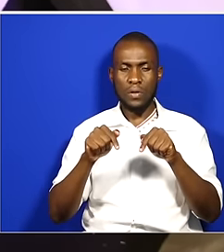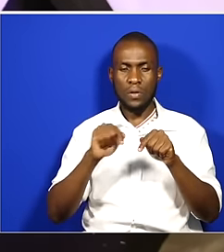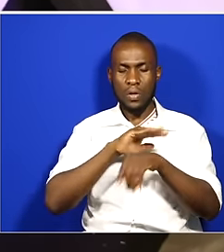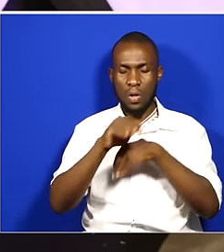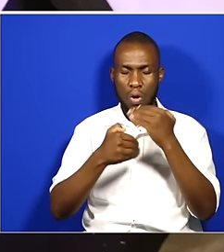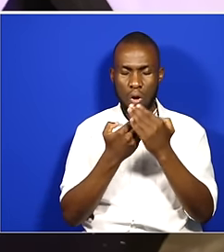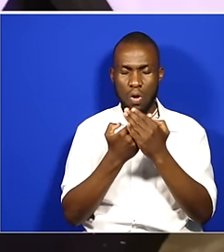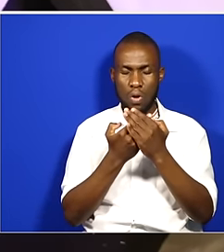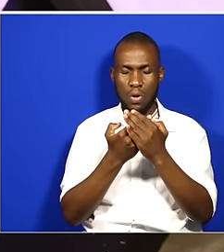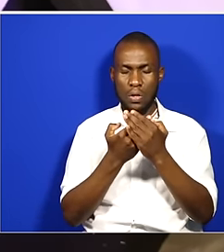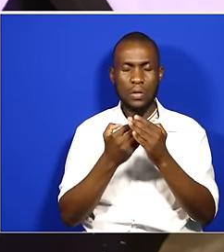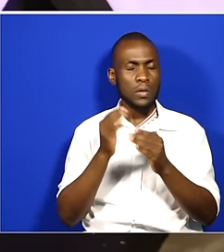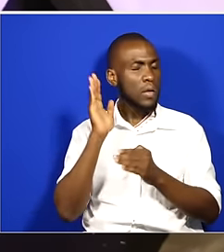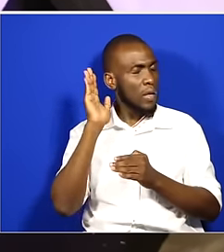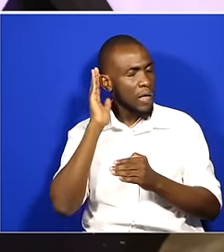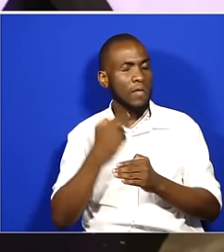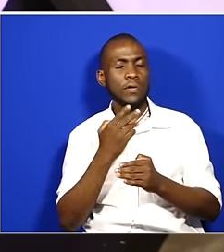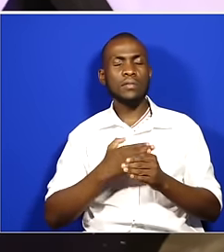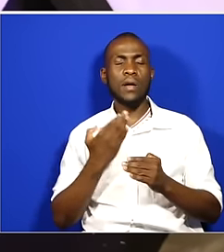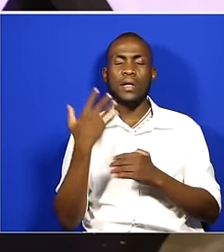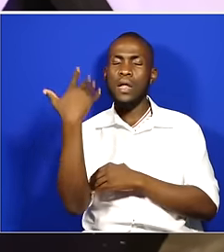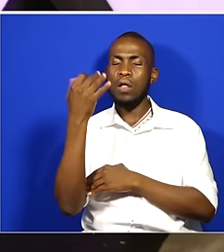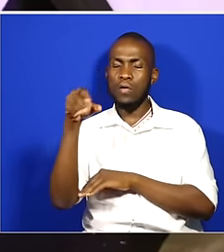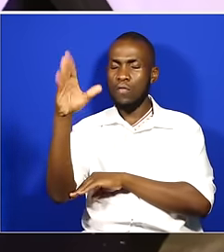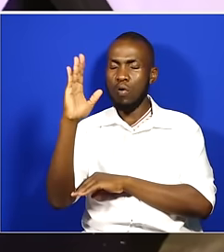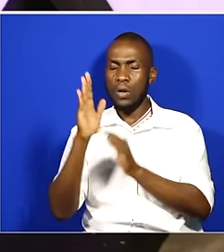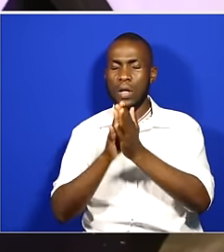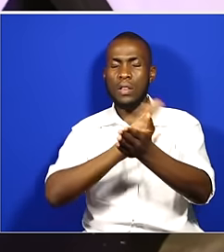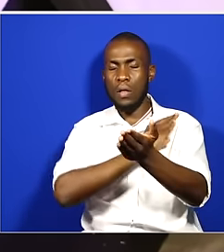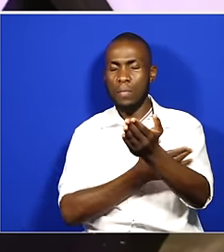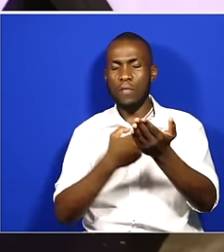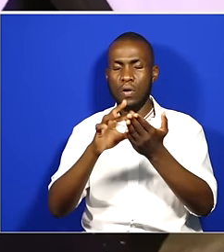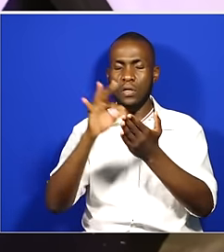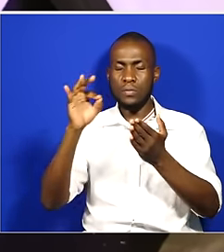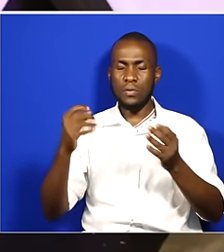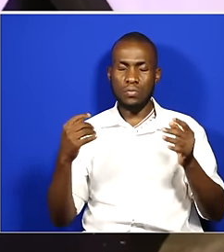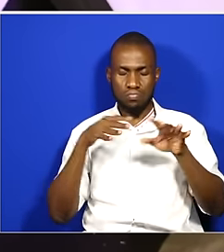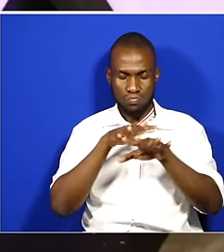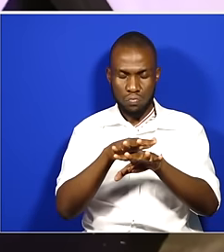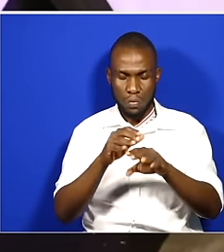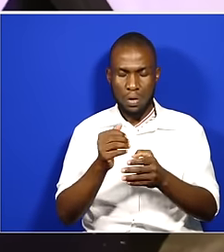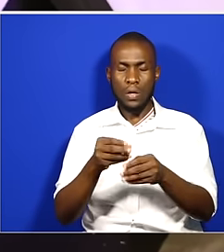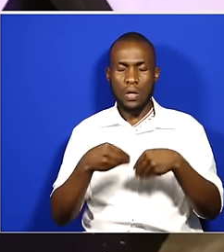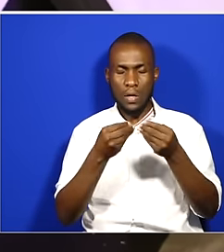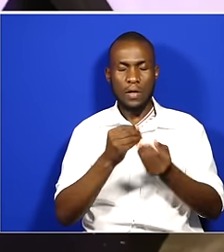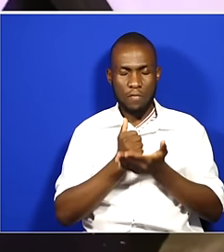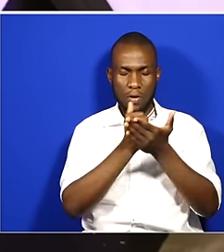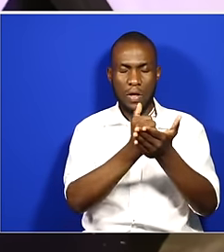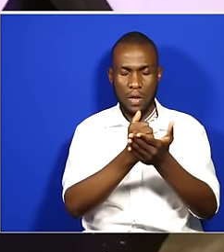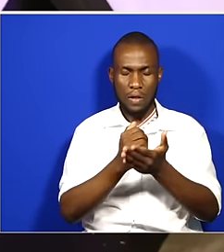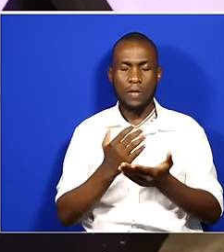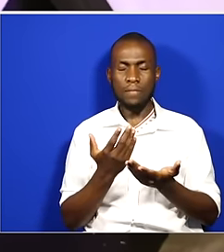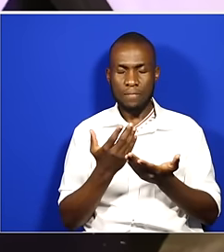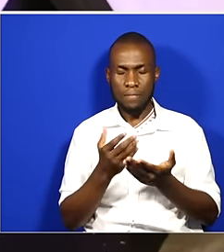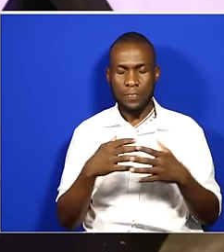All those under the sound of my voice, may the hand of God and the power of the Holy Spirit intervene to provide healing, to provide help,